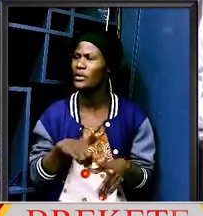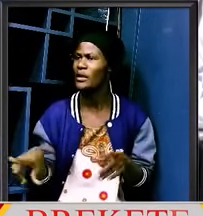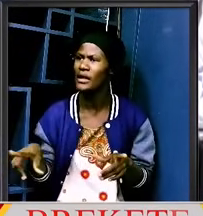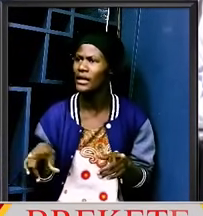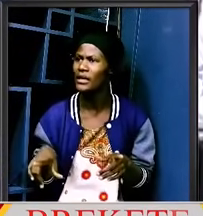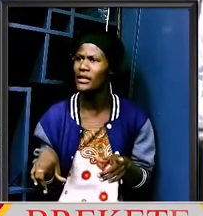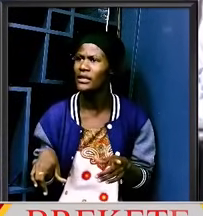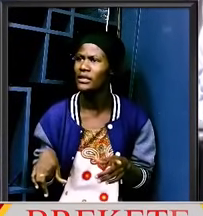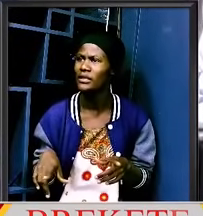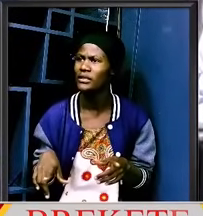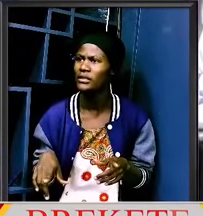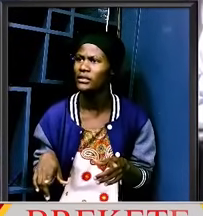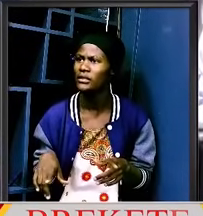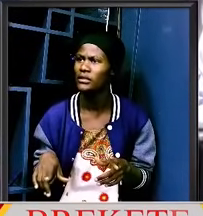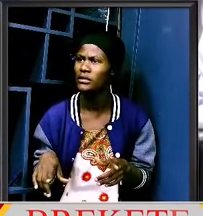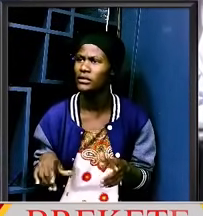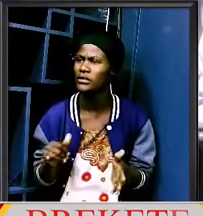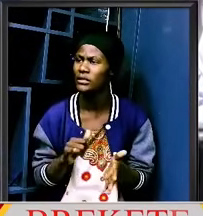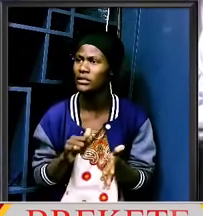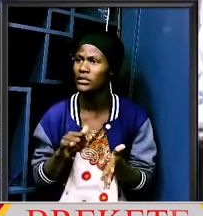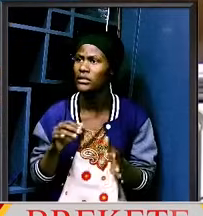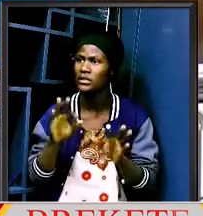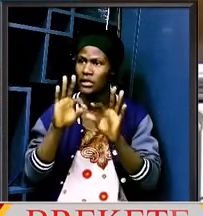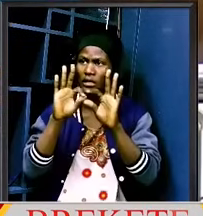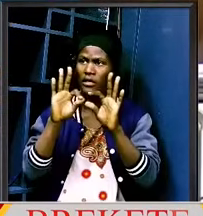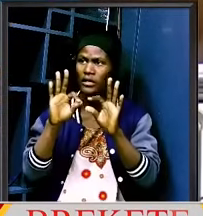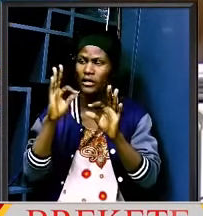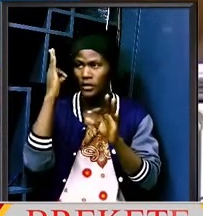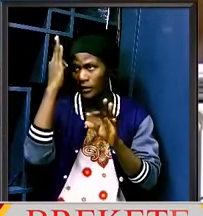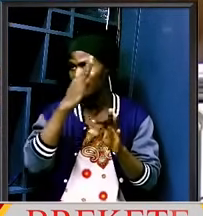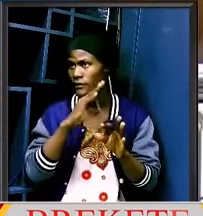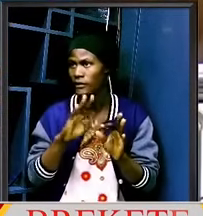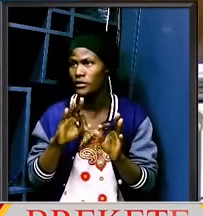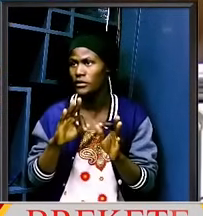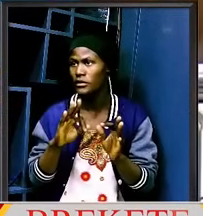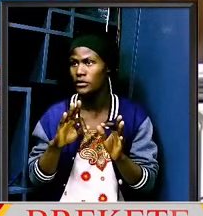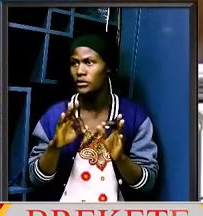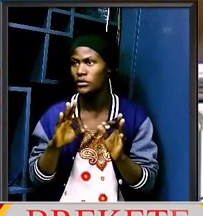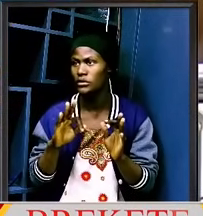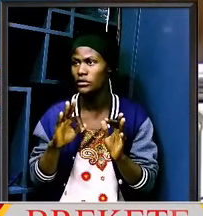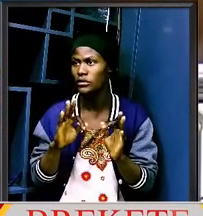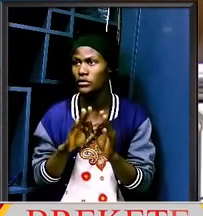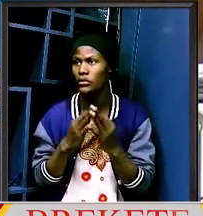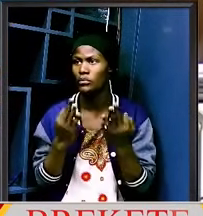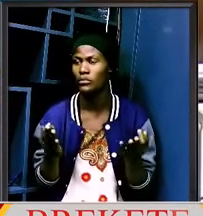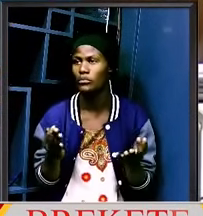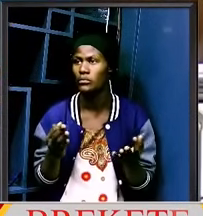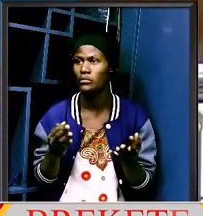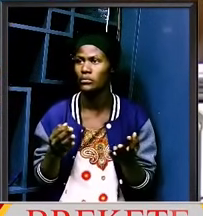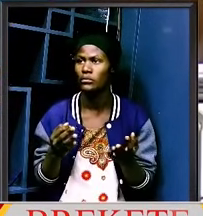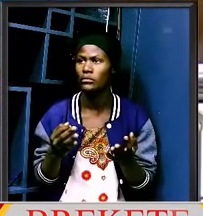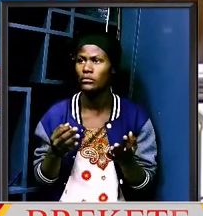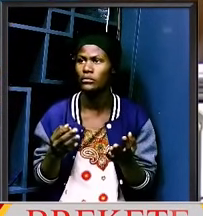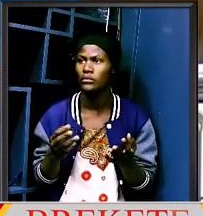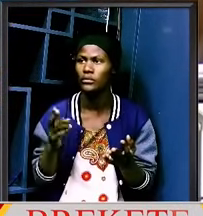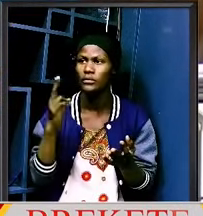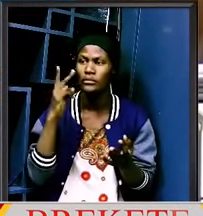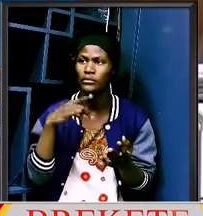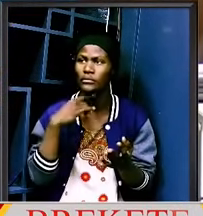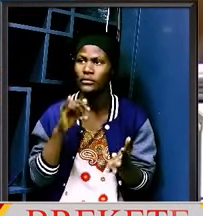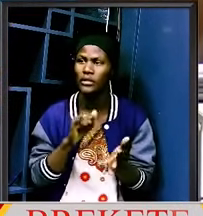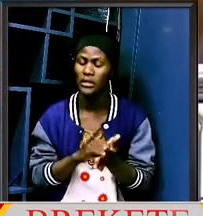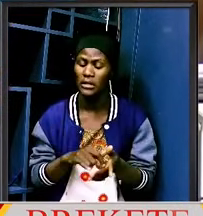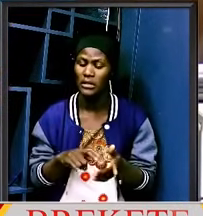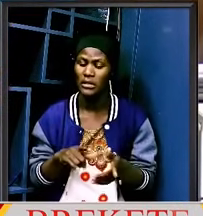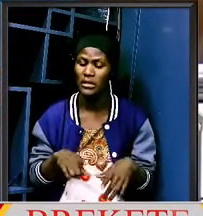I put it out on Facebook. The person reached out to me. He told me and he collected my number and called me and spoke with me. He said he lived